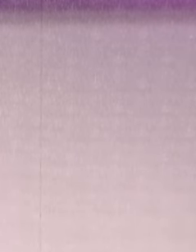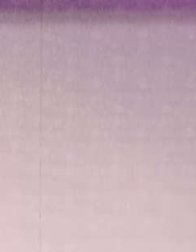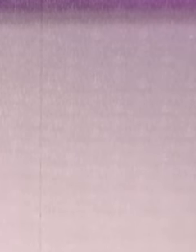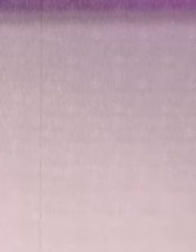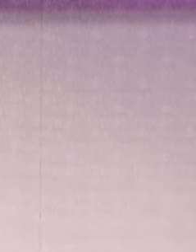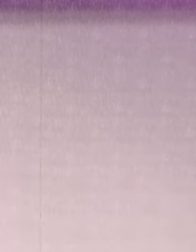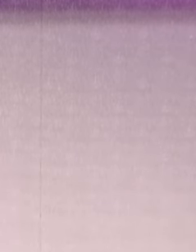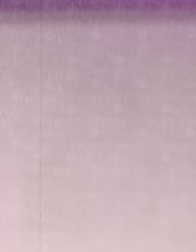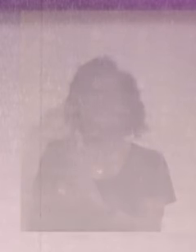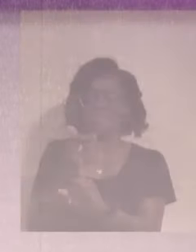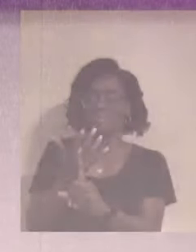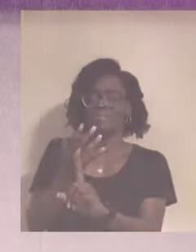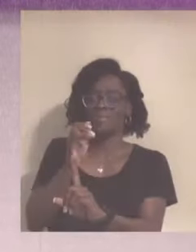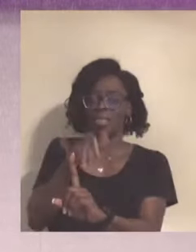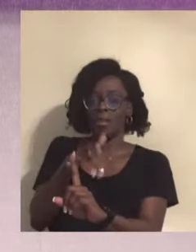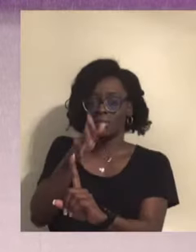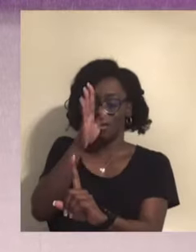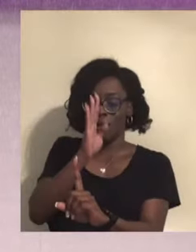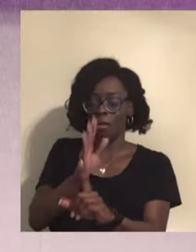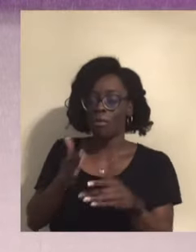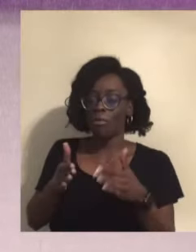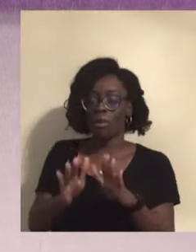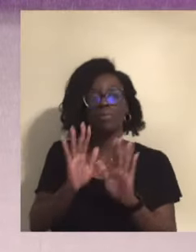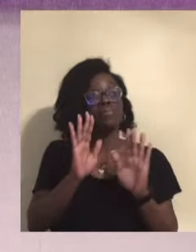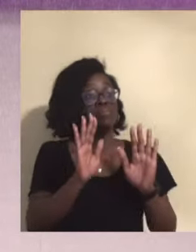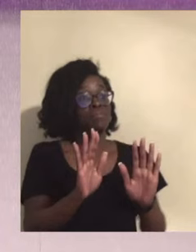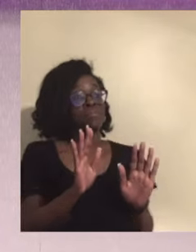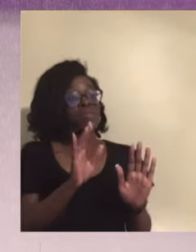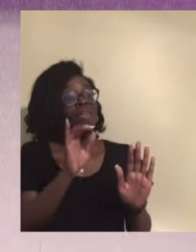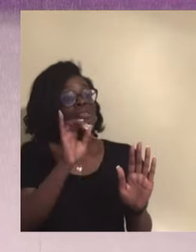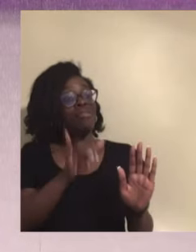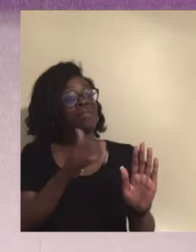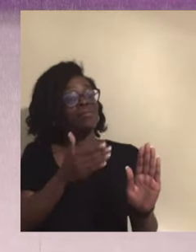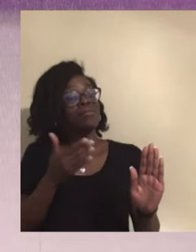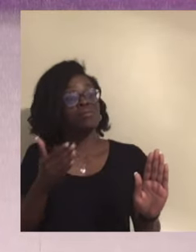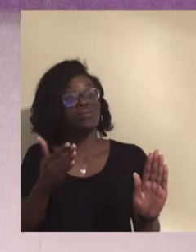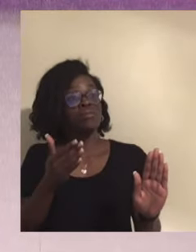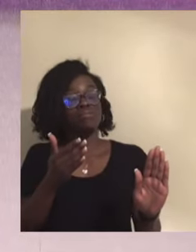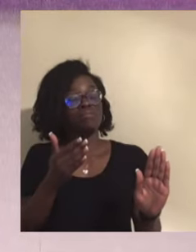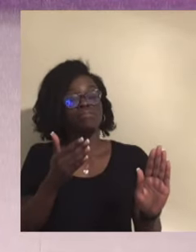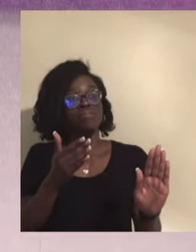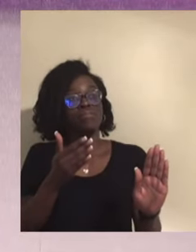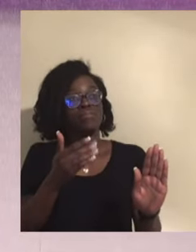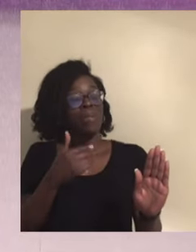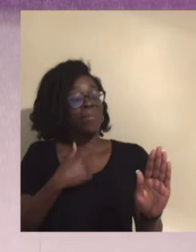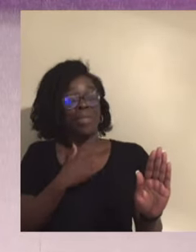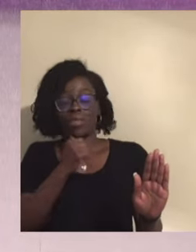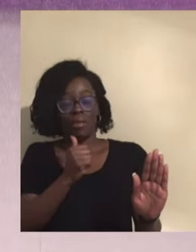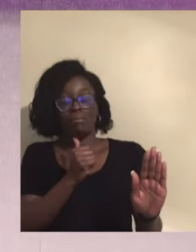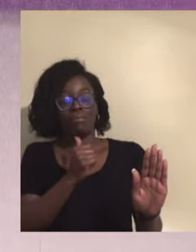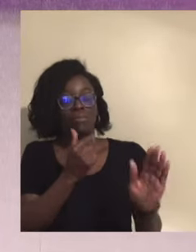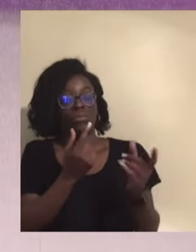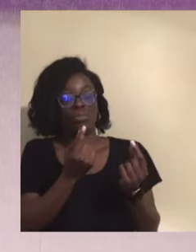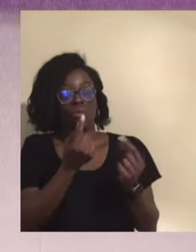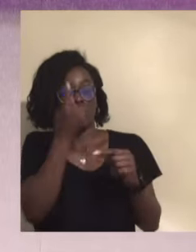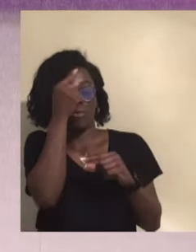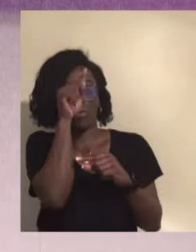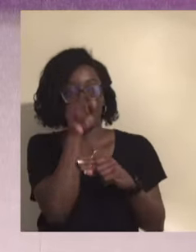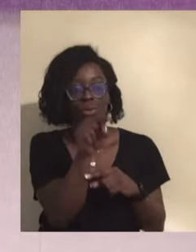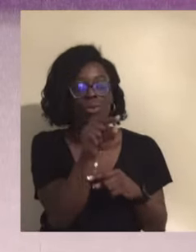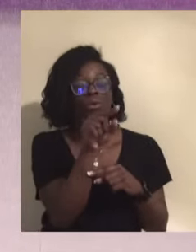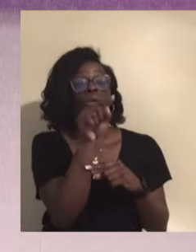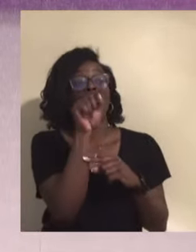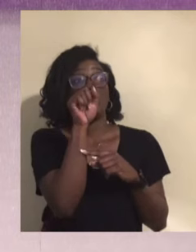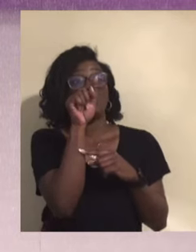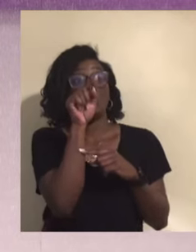saying, look, son, this is something that I'm not going to be able to do for you. I want it for